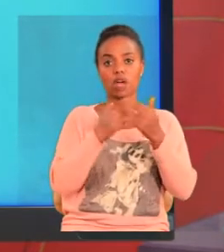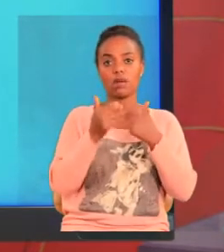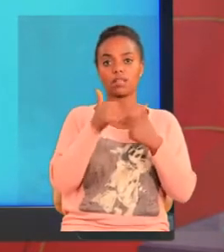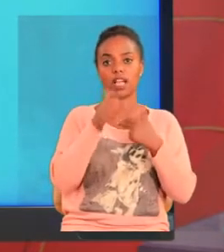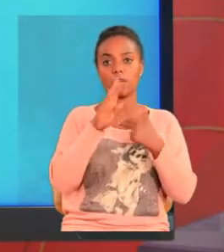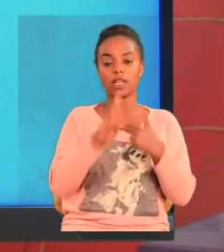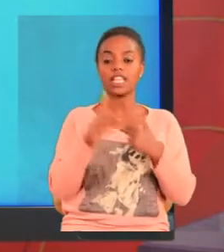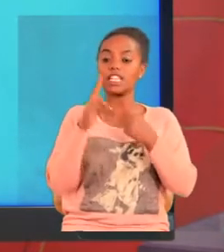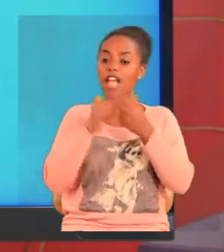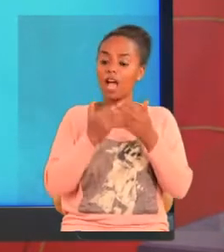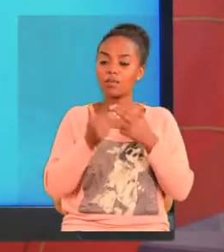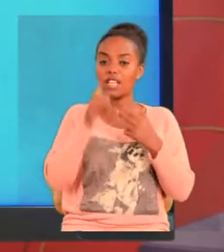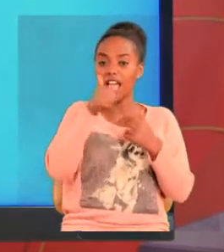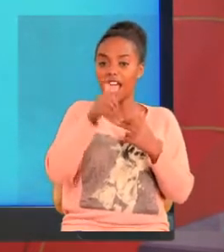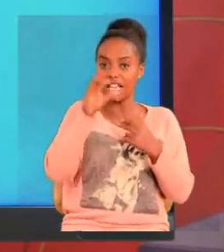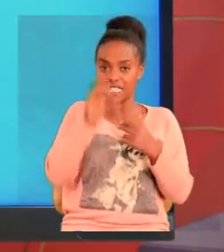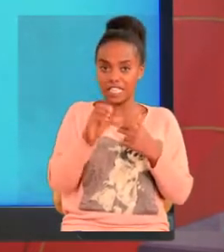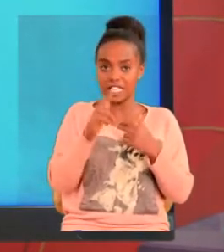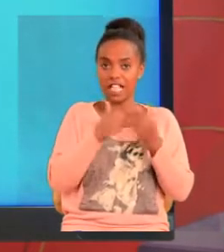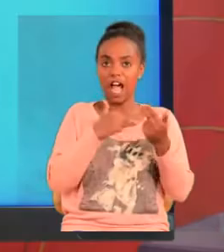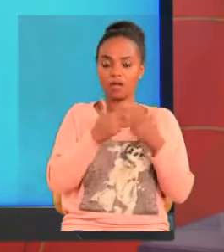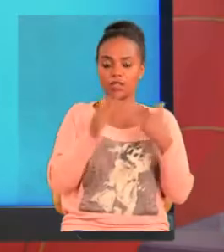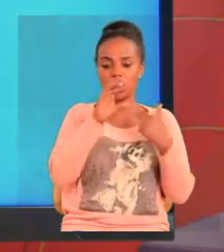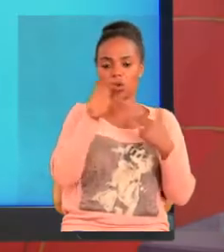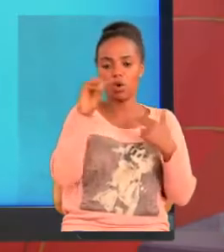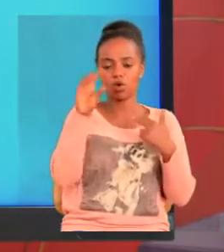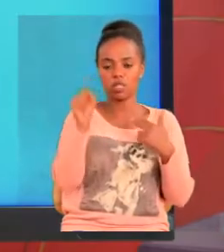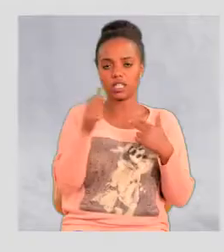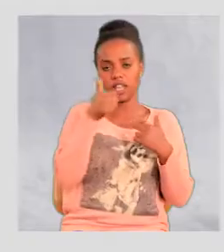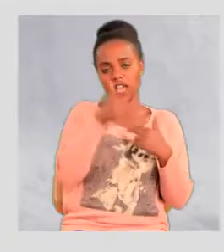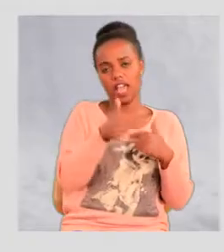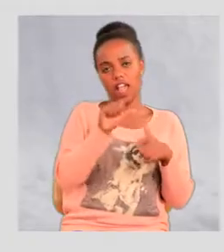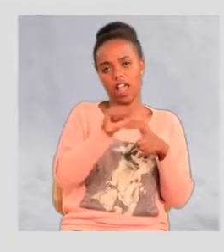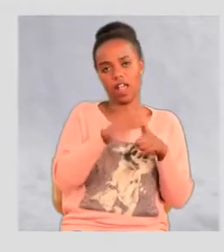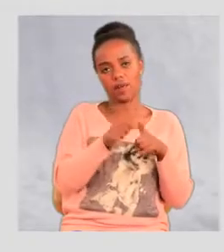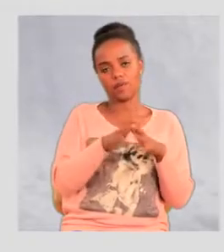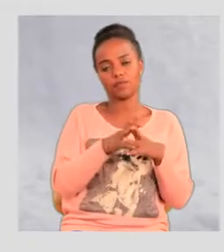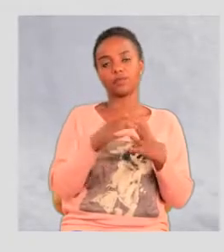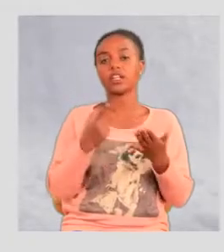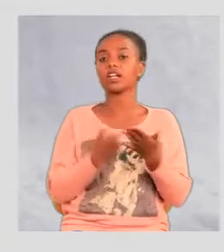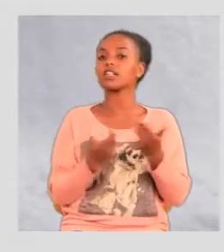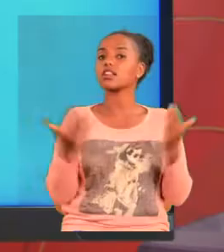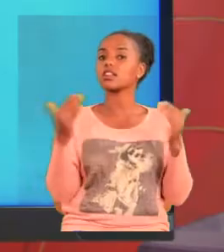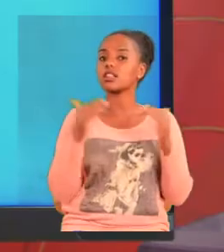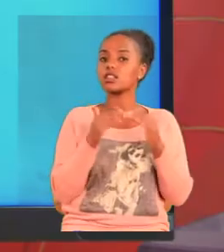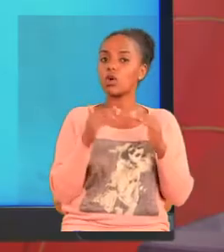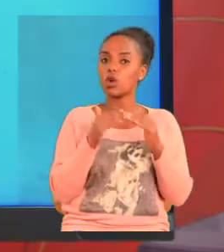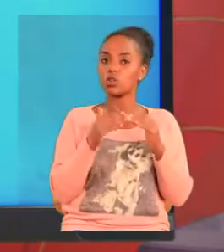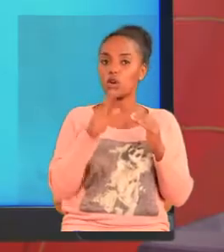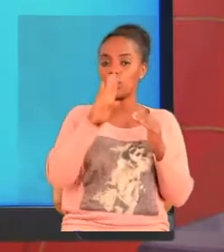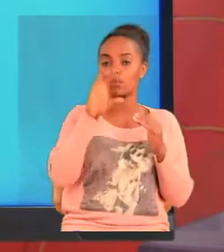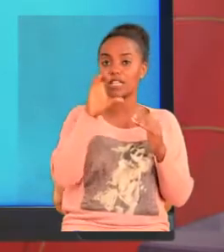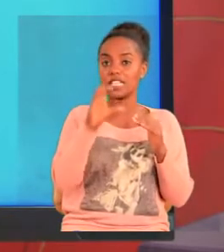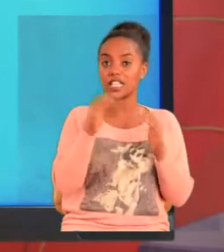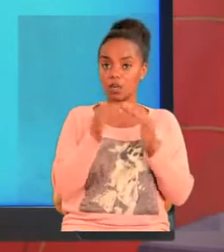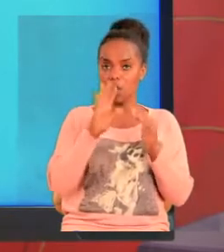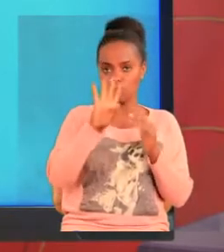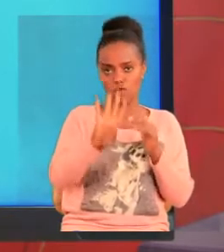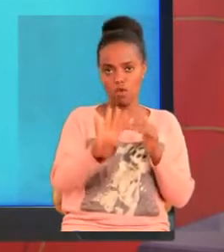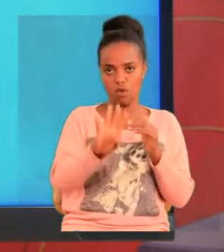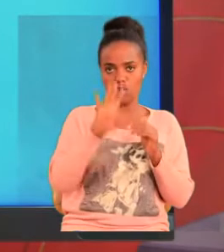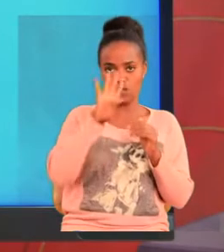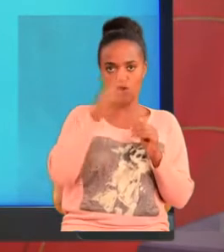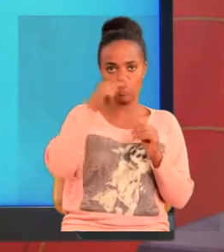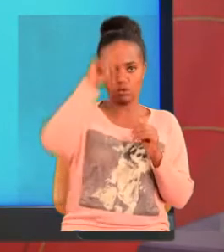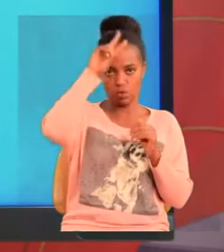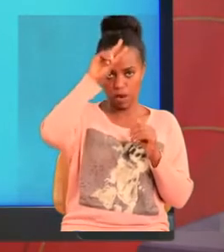times AC cosine of the included angle A. So this gives us BC is this 4